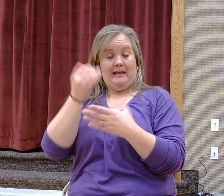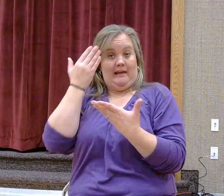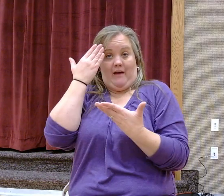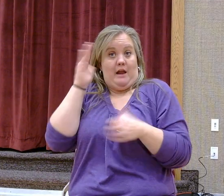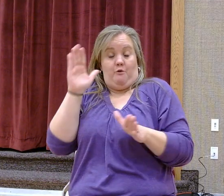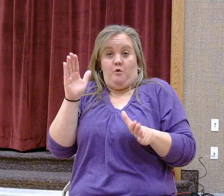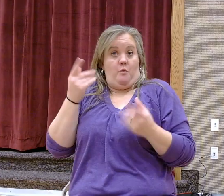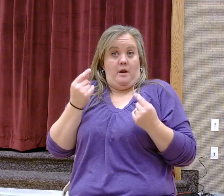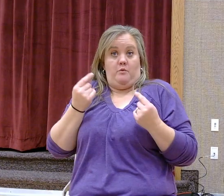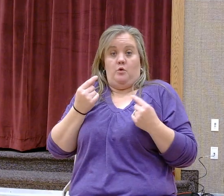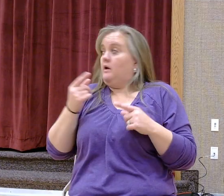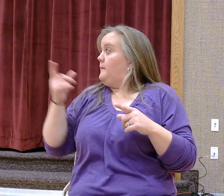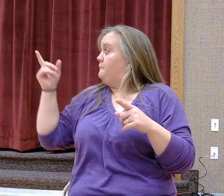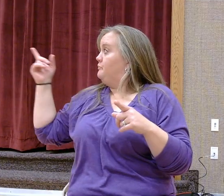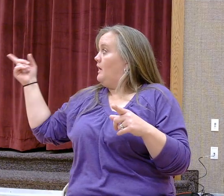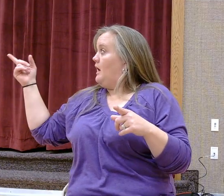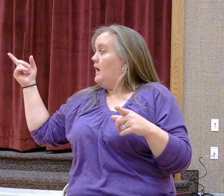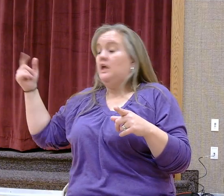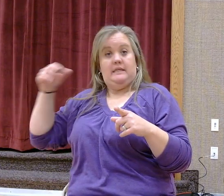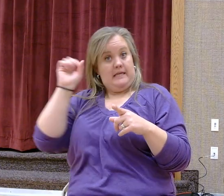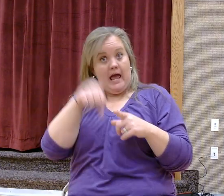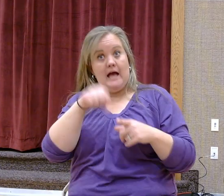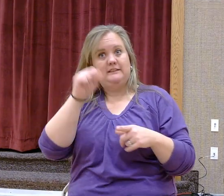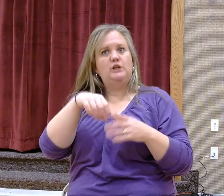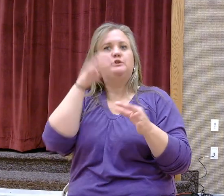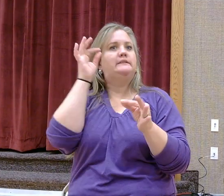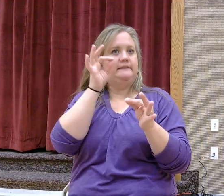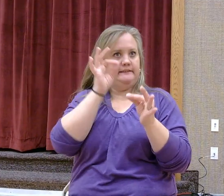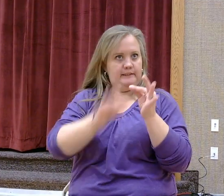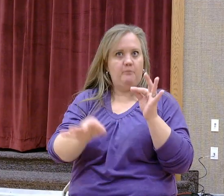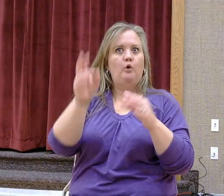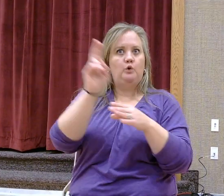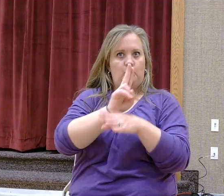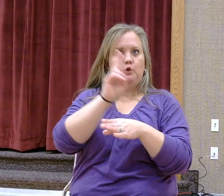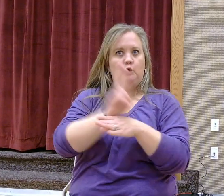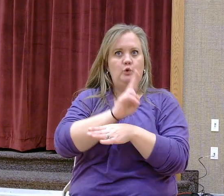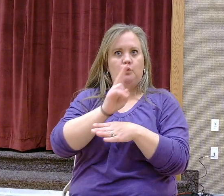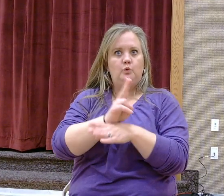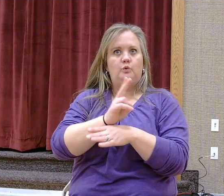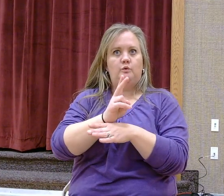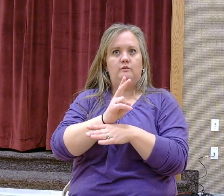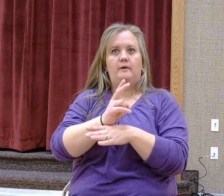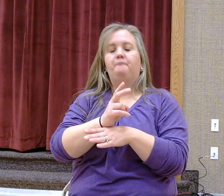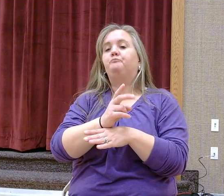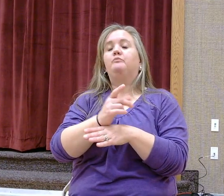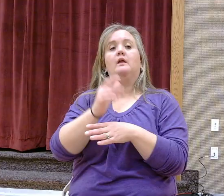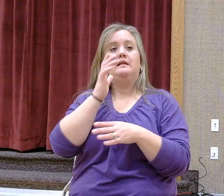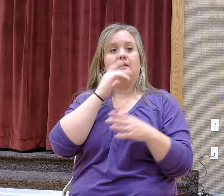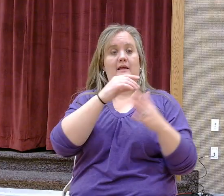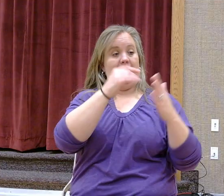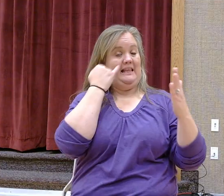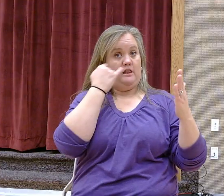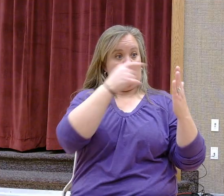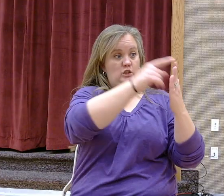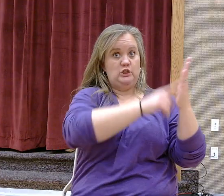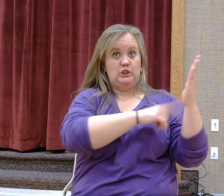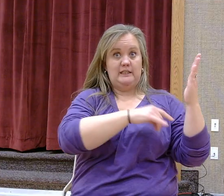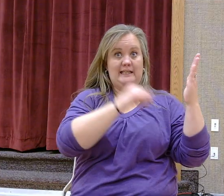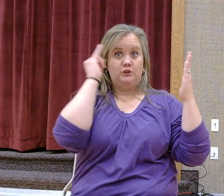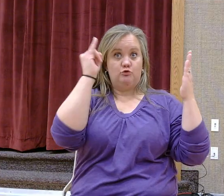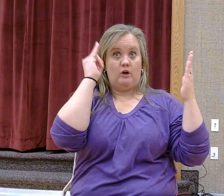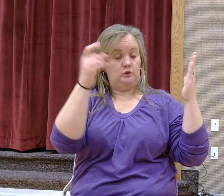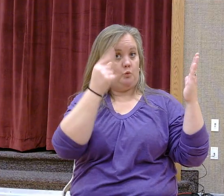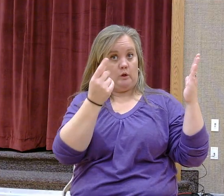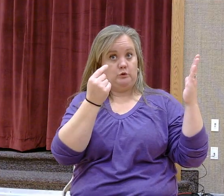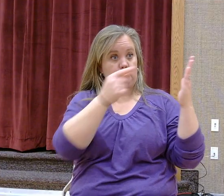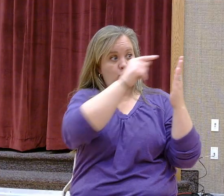open up an AED, and I wish I would have brought one. When you open up an AED, there are instructions on there how to use it. It tells you where to put the pads, and you just